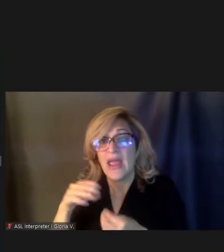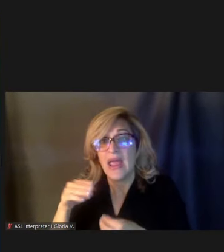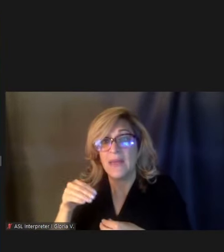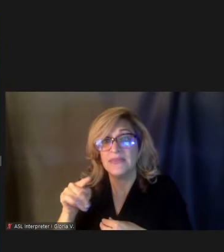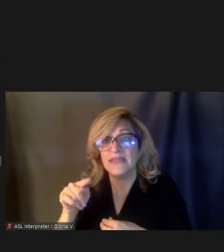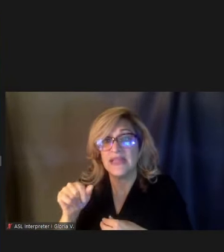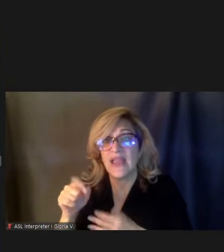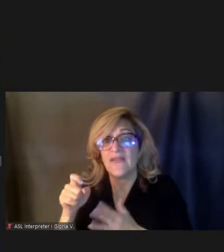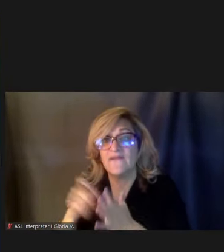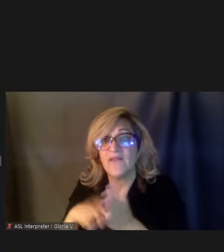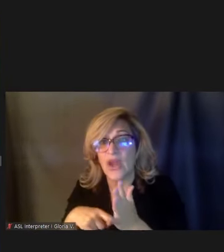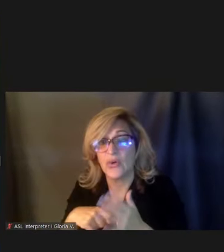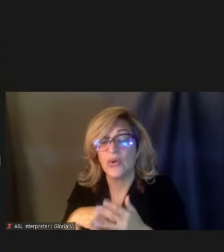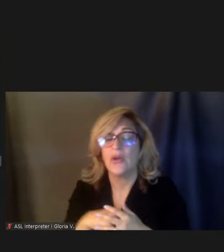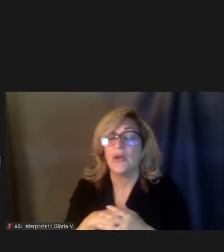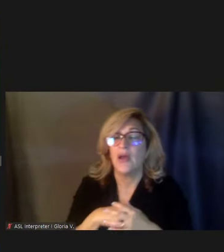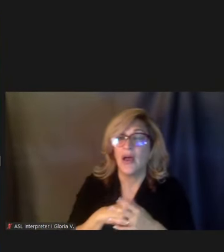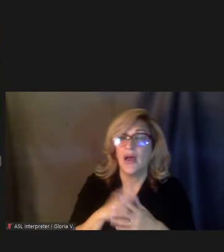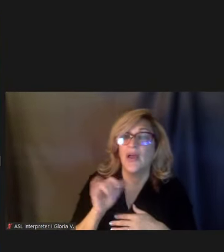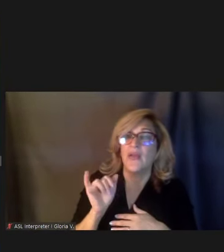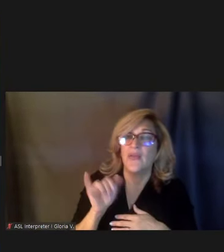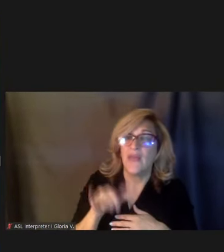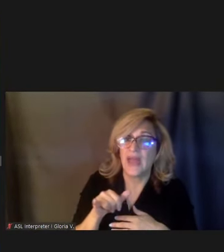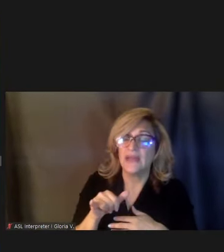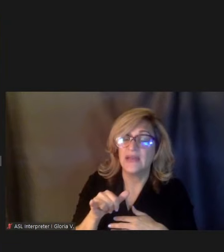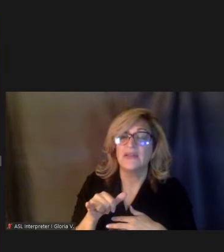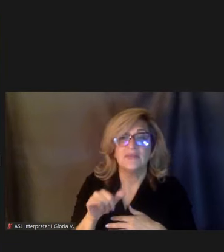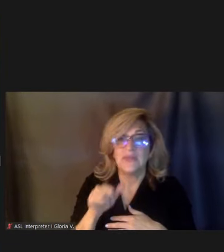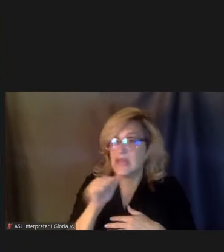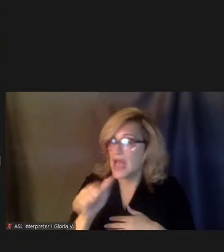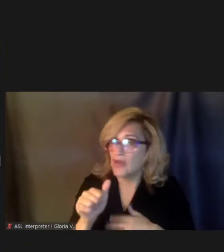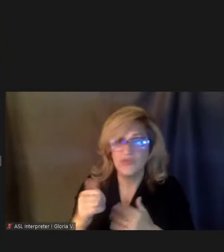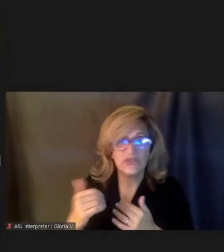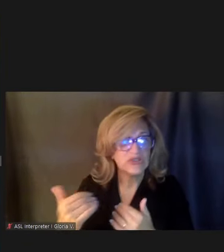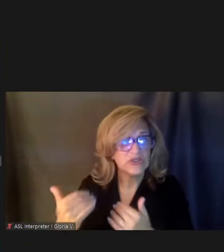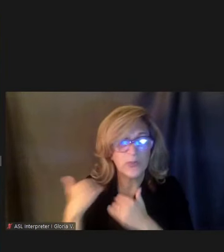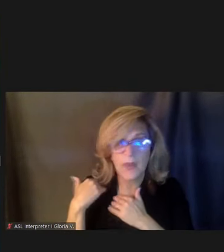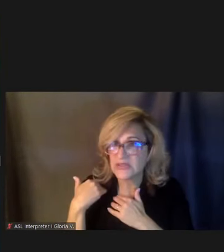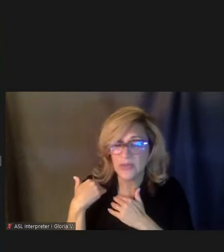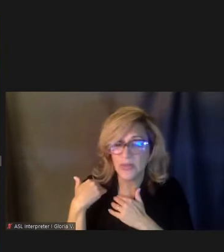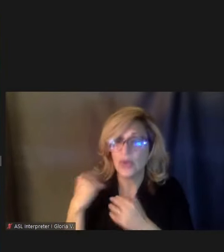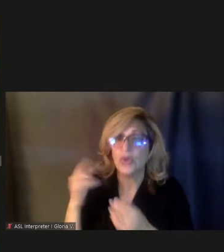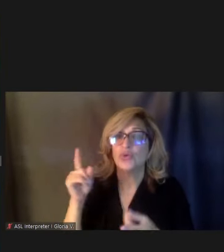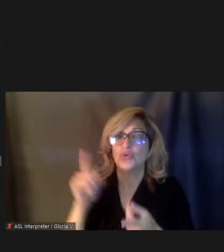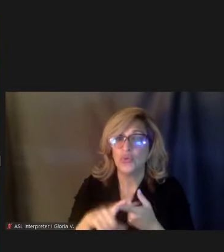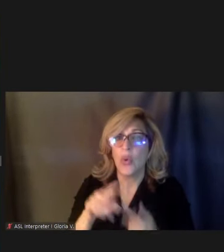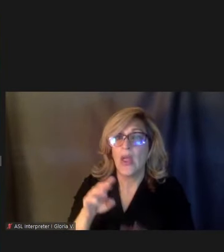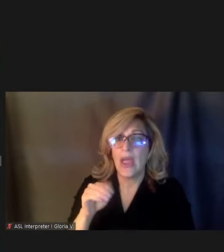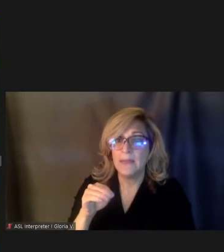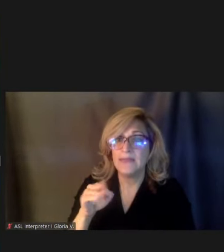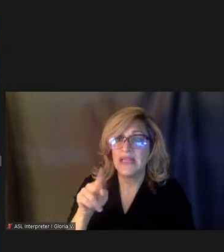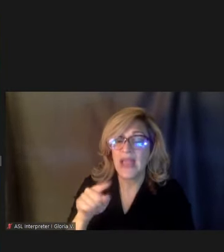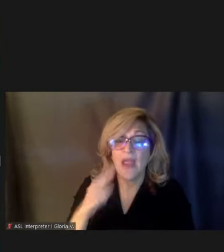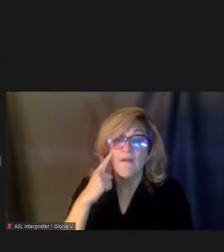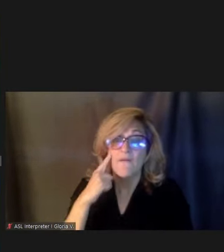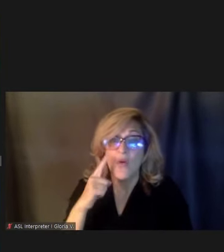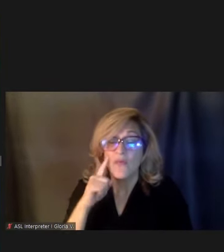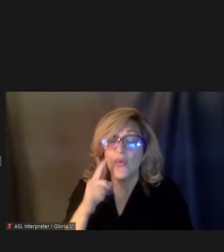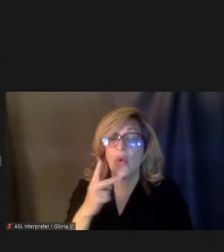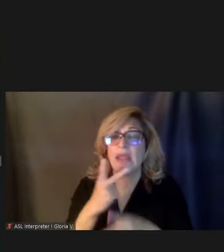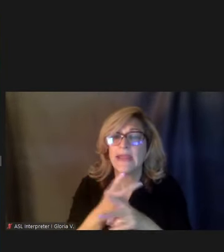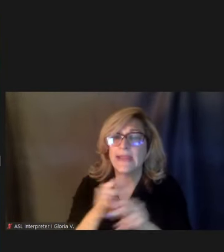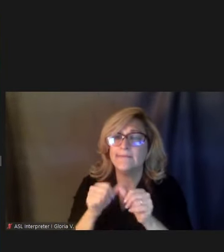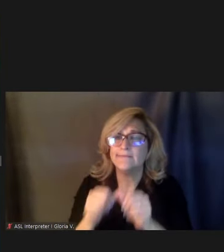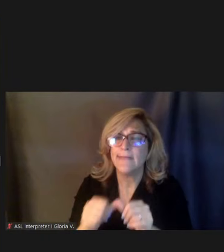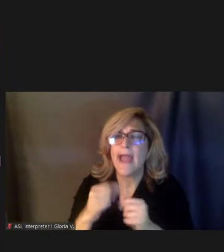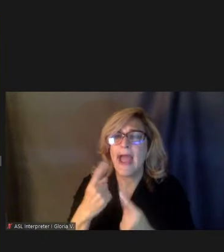fare. This is irresponsible for the MTA to keep on